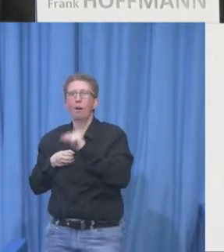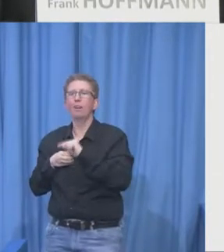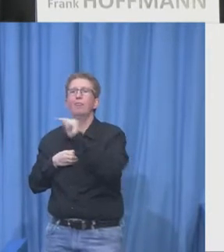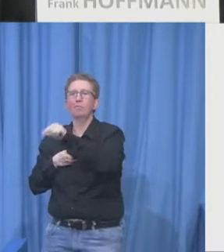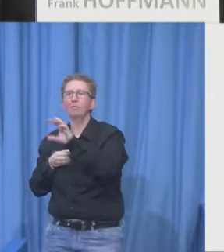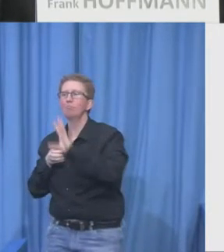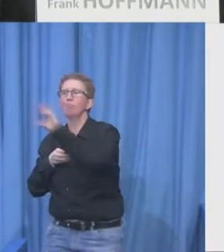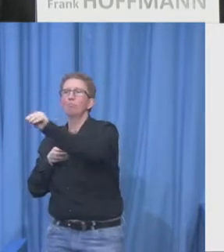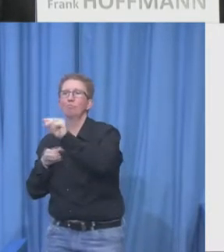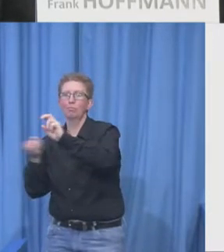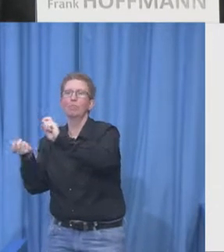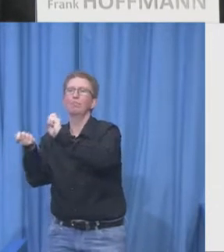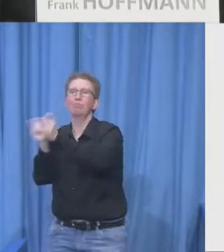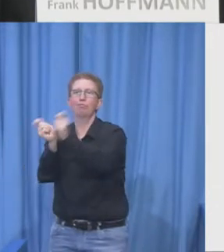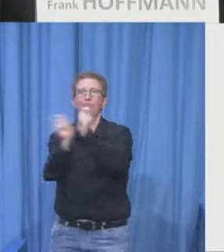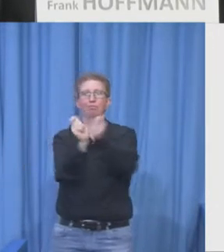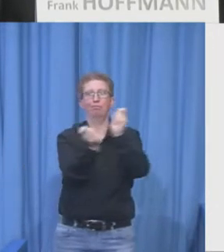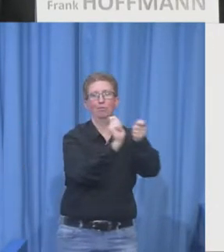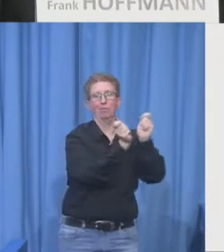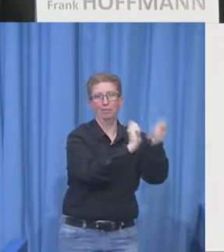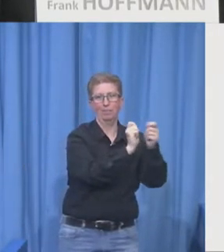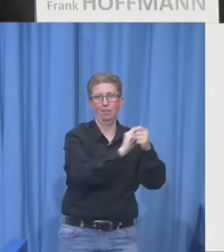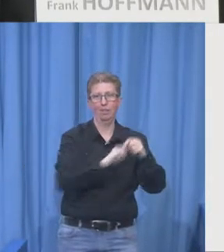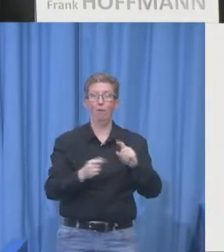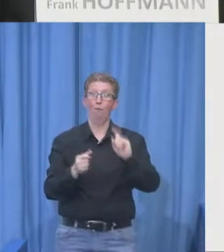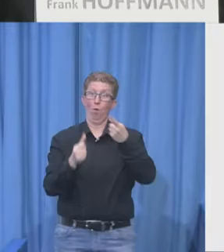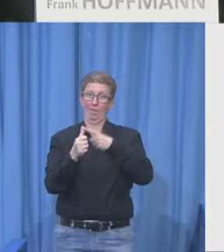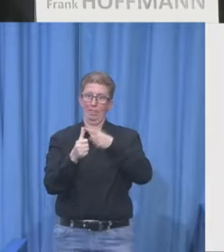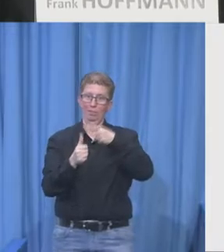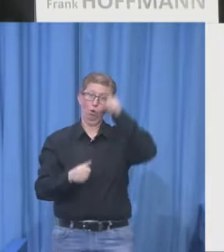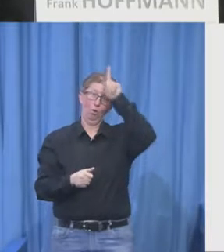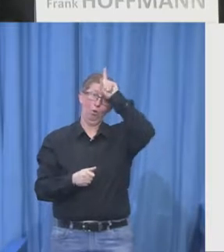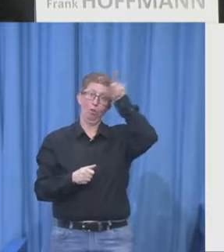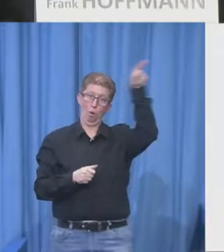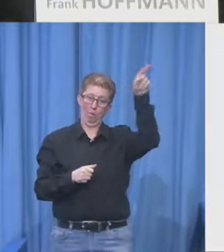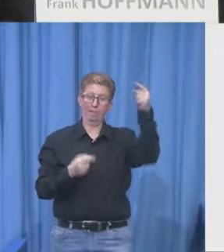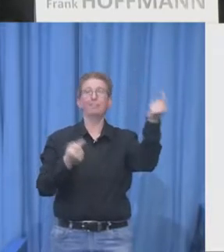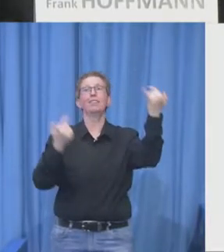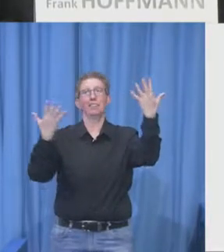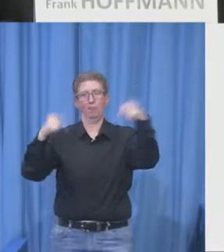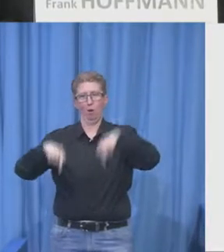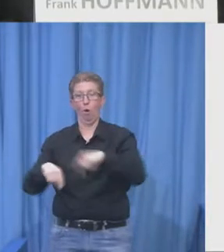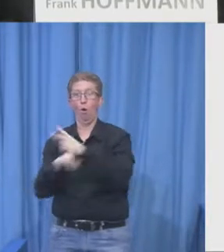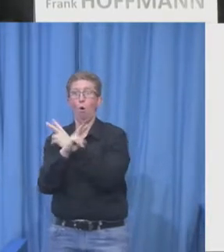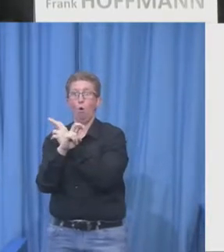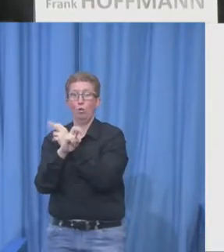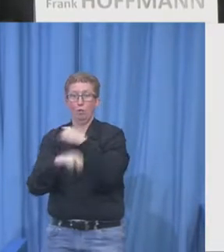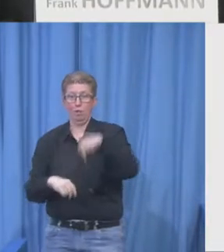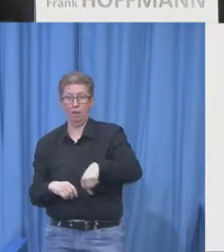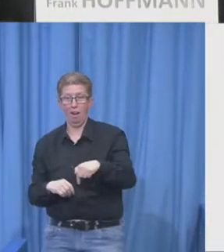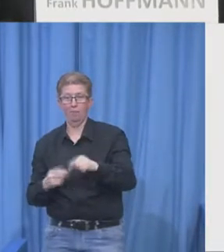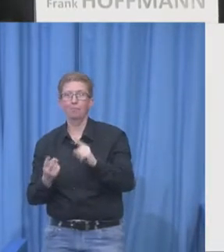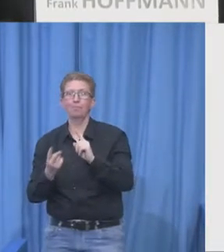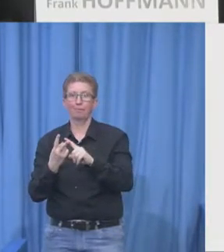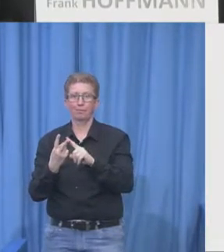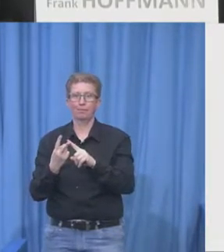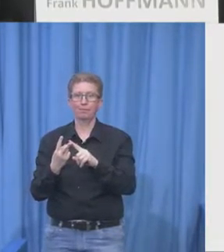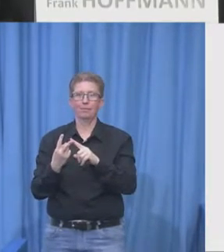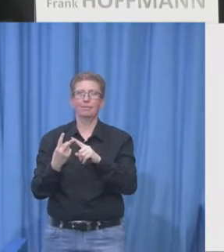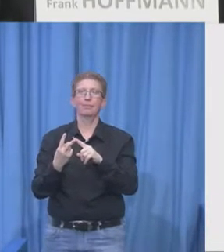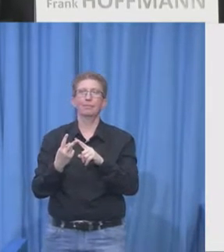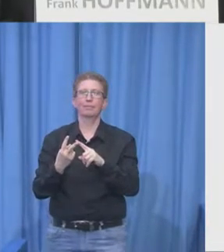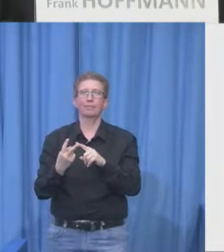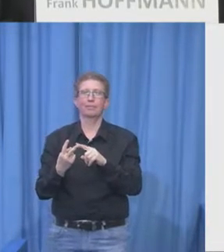Austria. Supported by Essl Foundation and Sinnstifter, we were able to set up a pilot phase 2 years